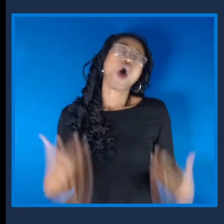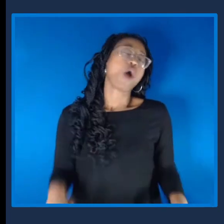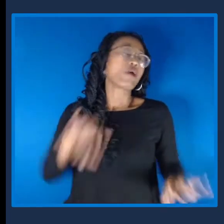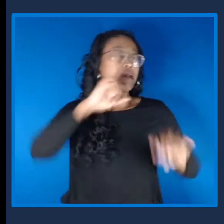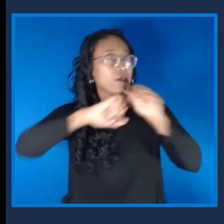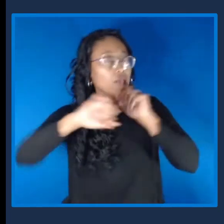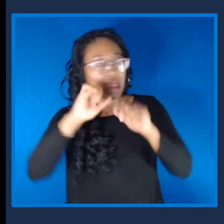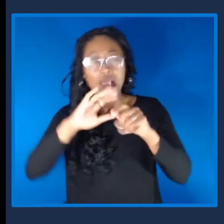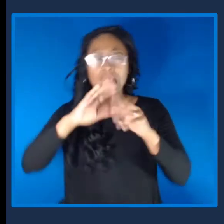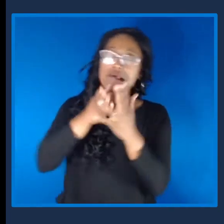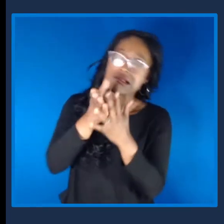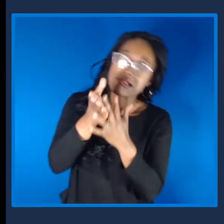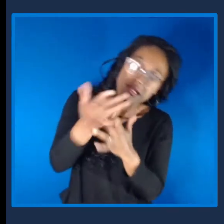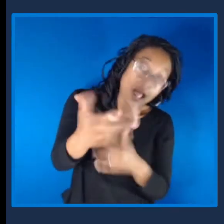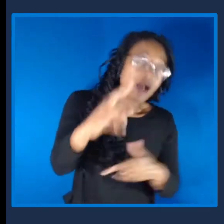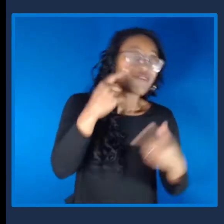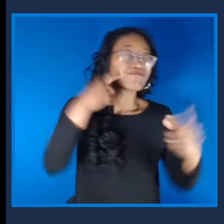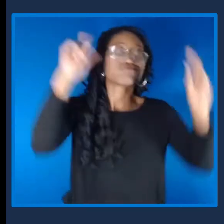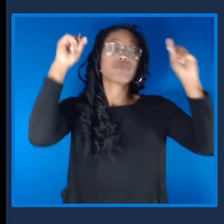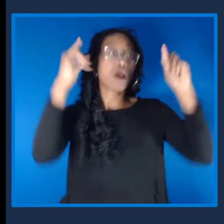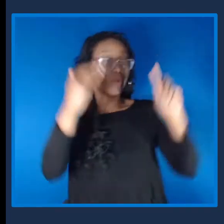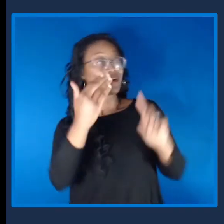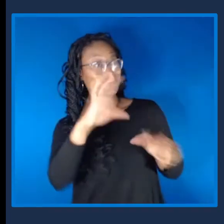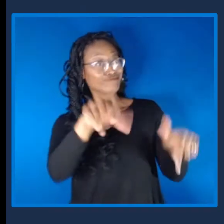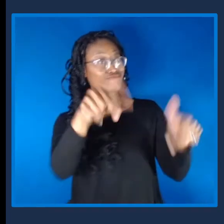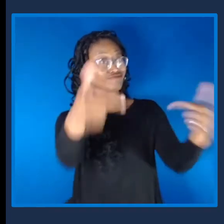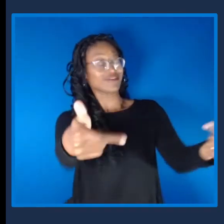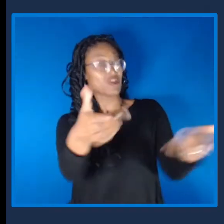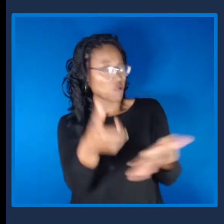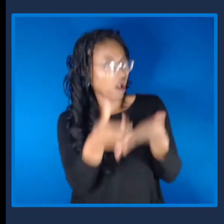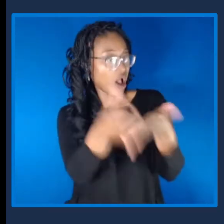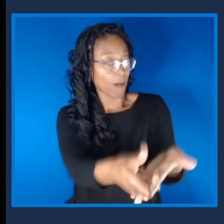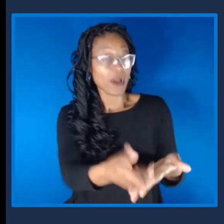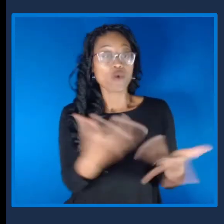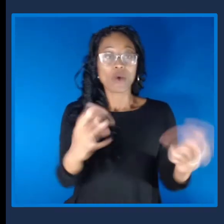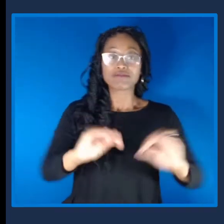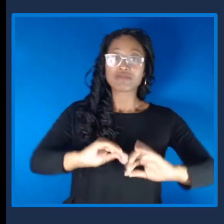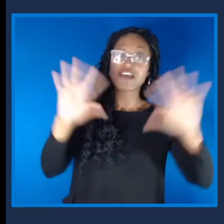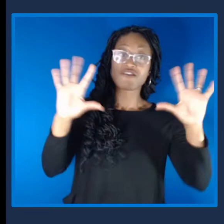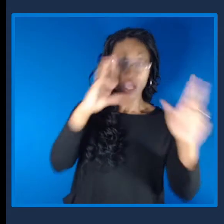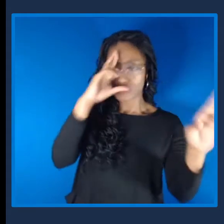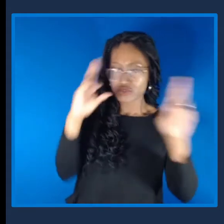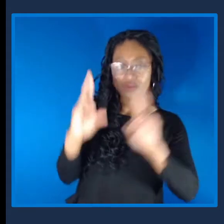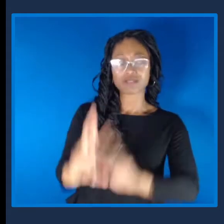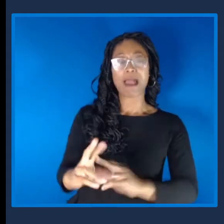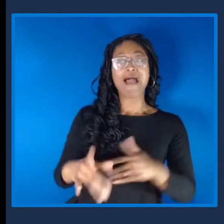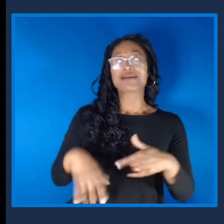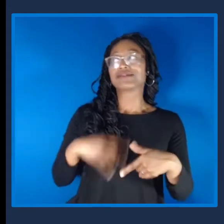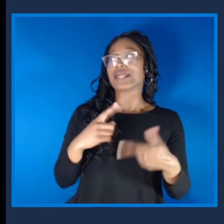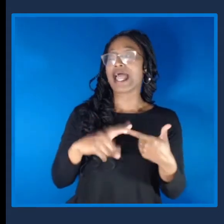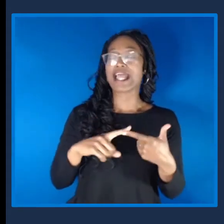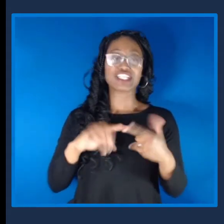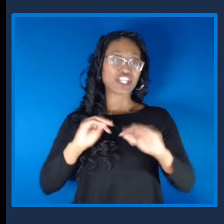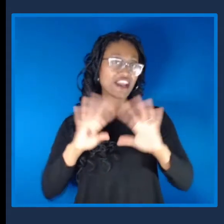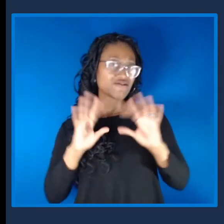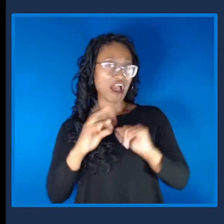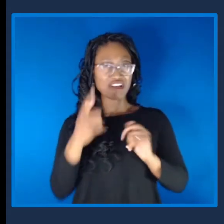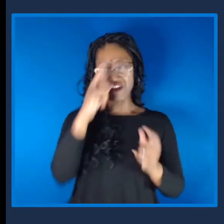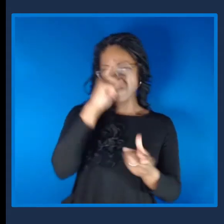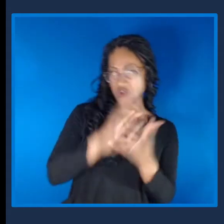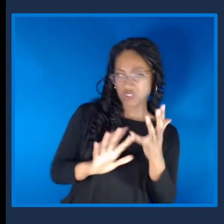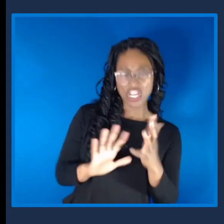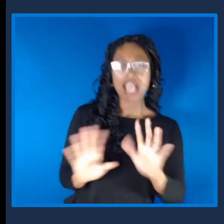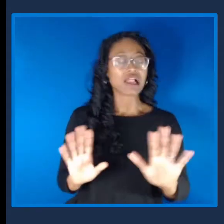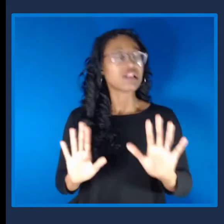our agenda today, we're going to cover what to expect. We're going to clarify common points of confusion, outline high-level